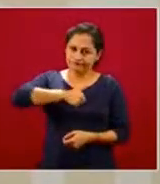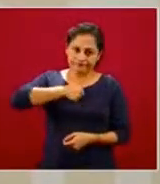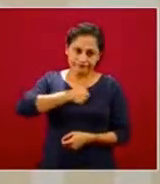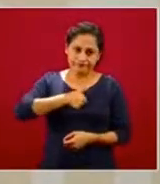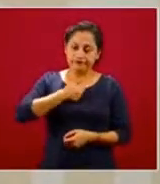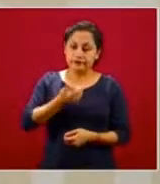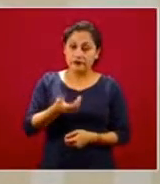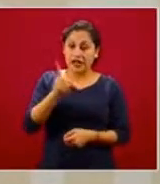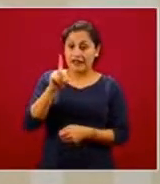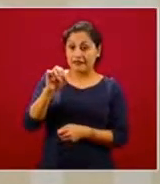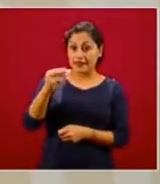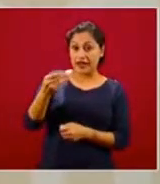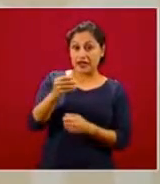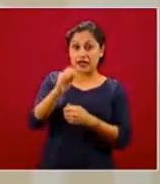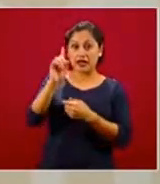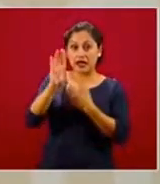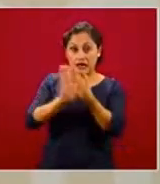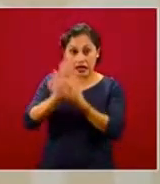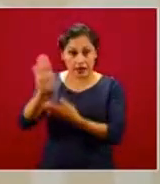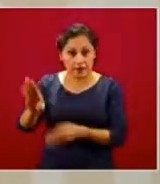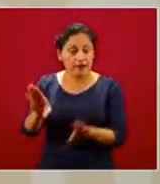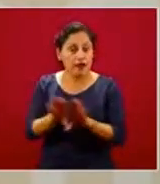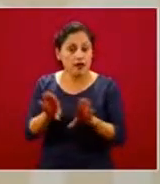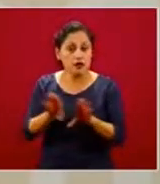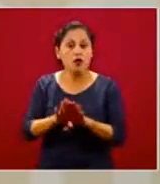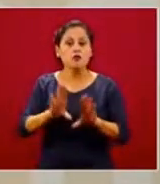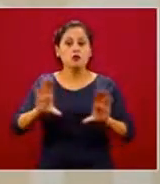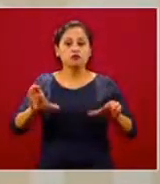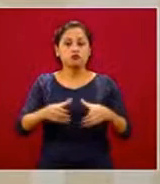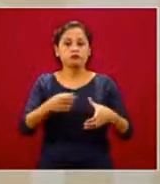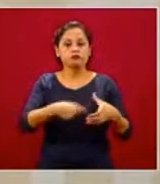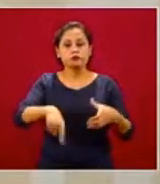has nothing to do with dengue fever prevention.